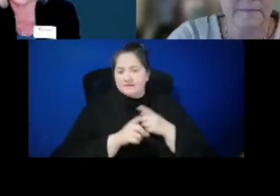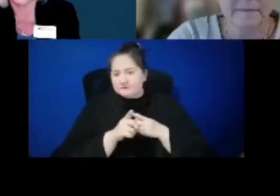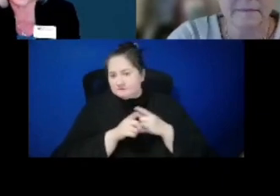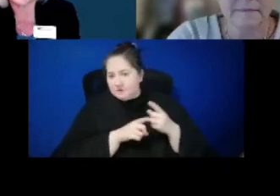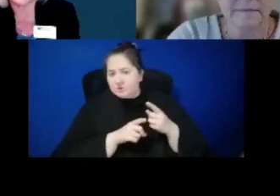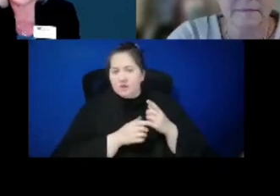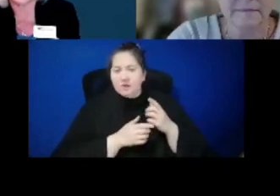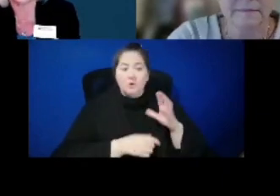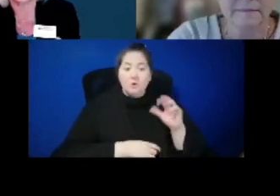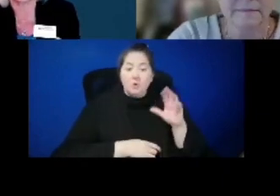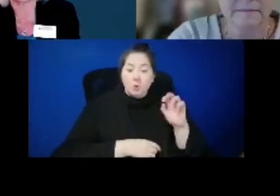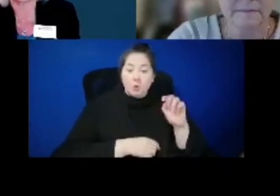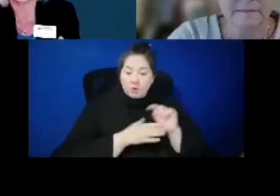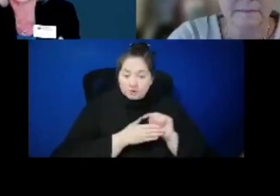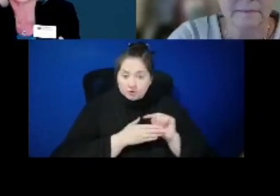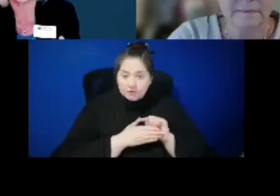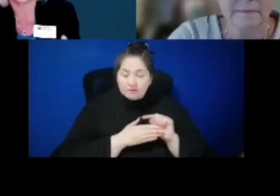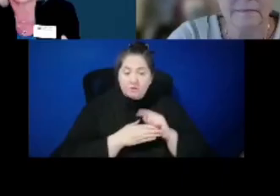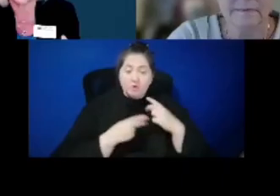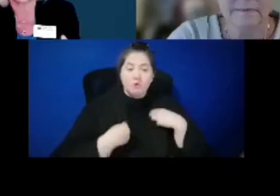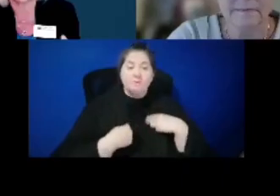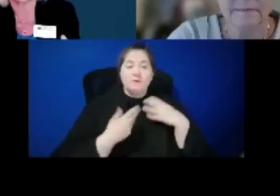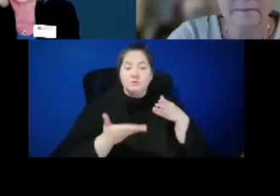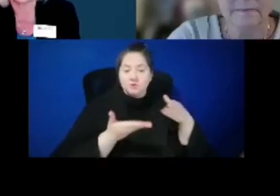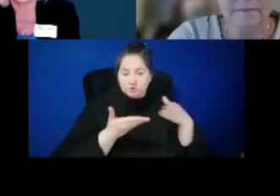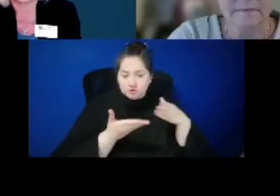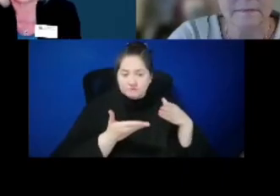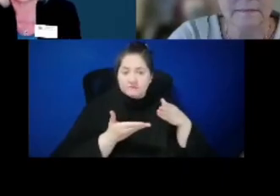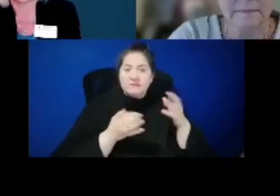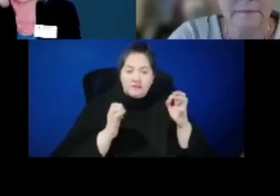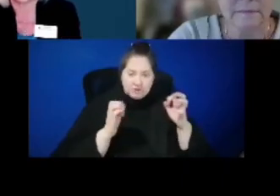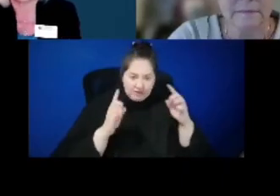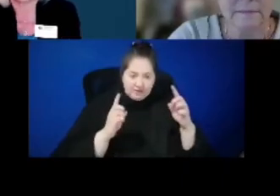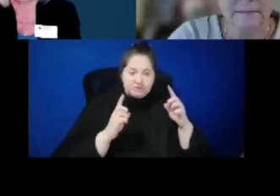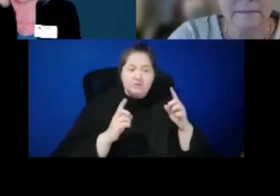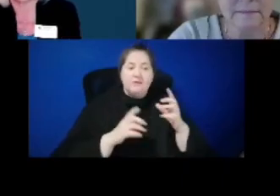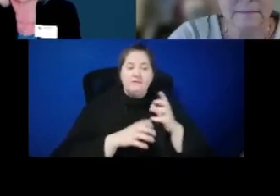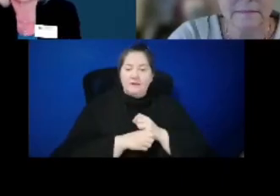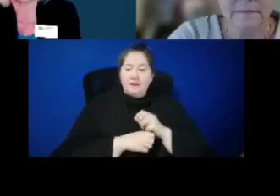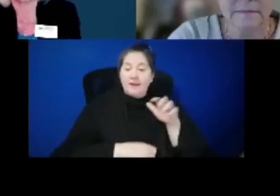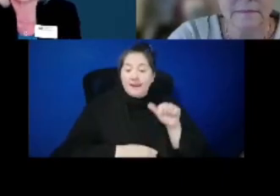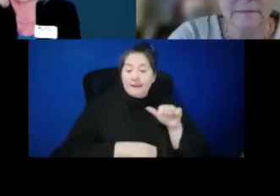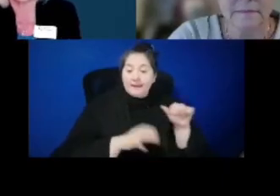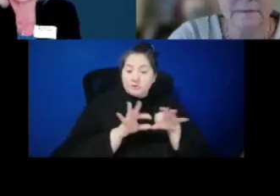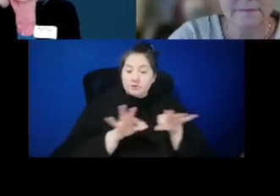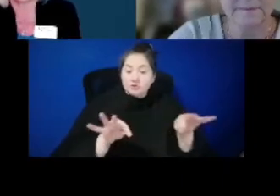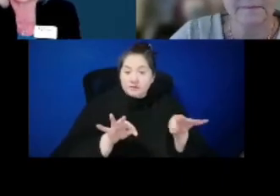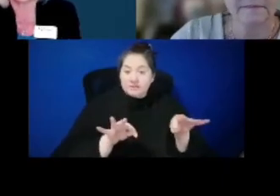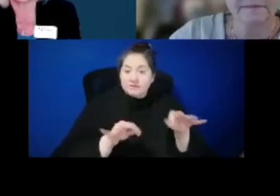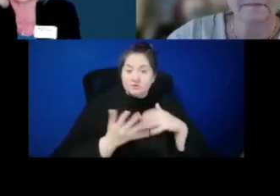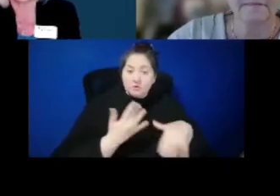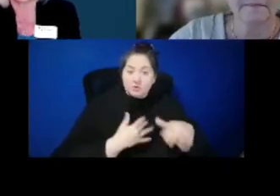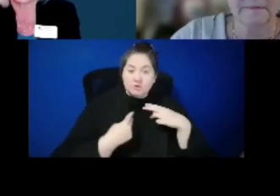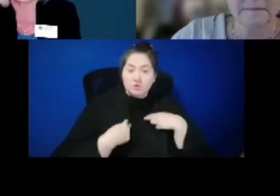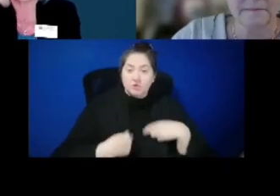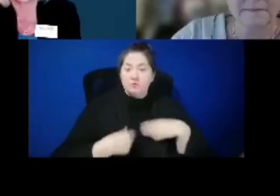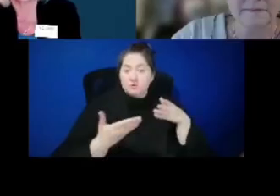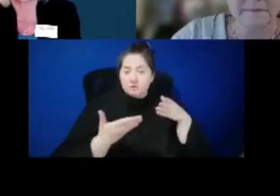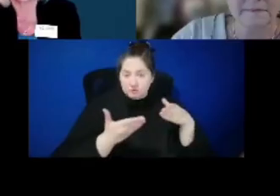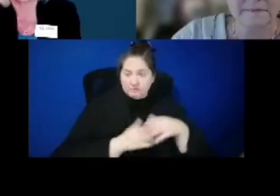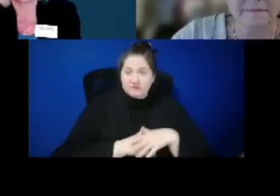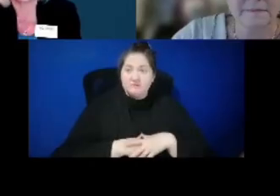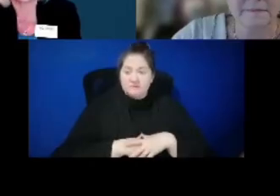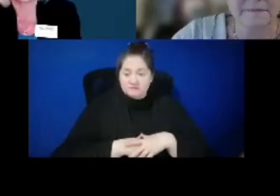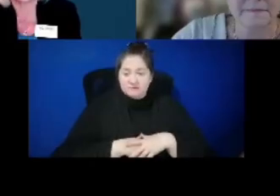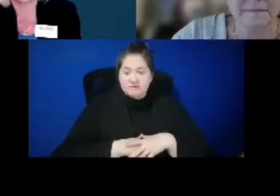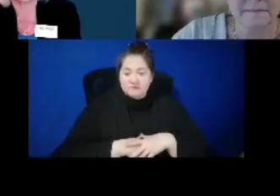specialized core training in human services education. And they've got an associate degree in social and human services.